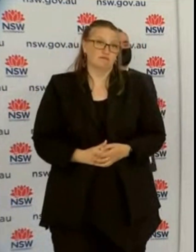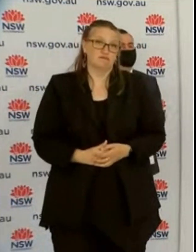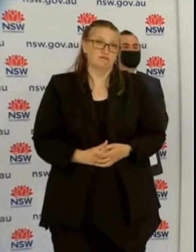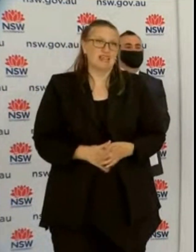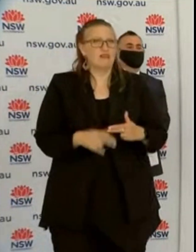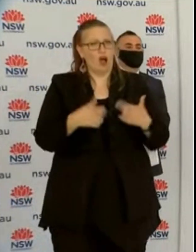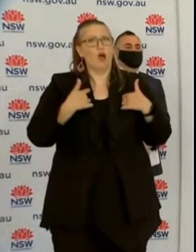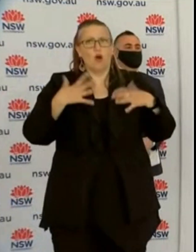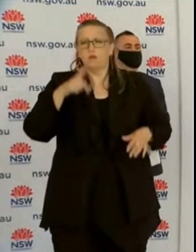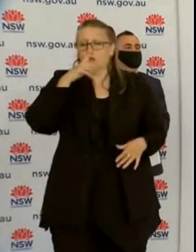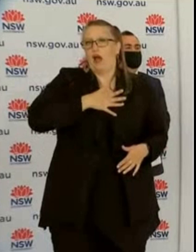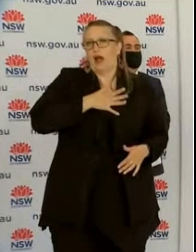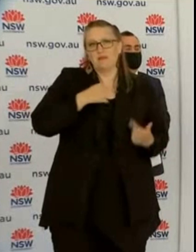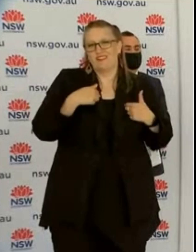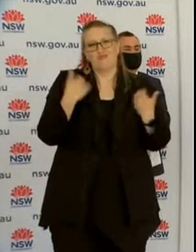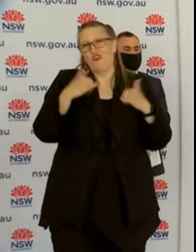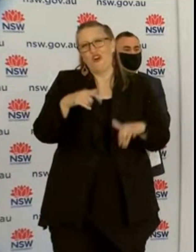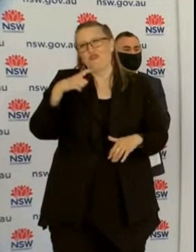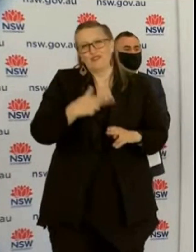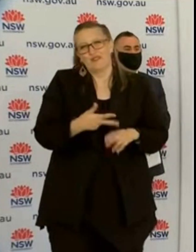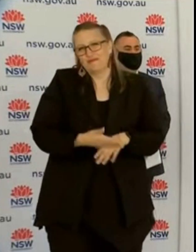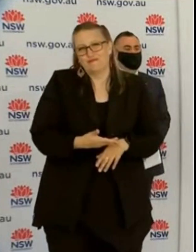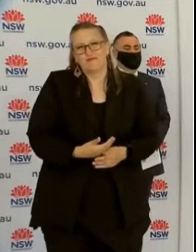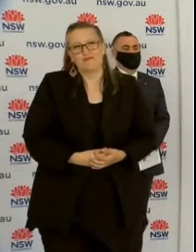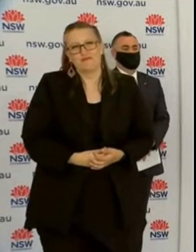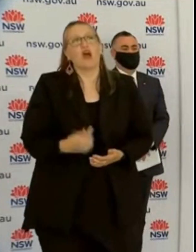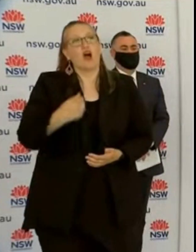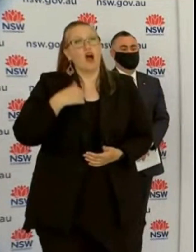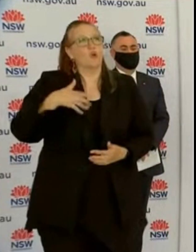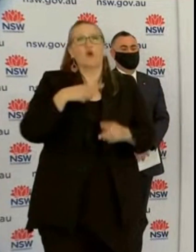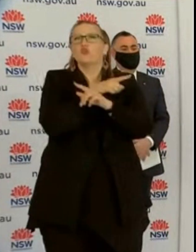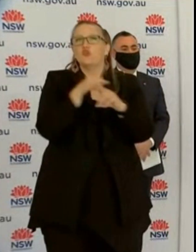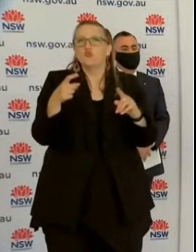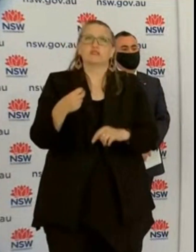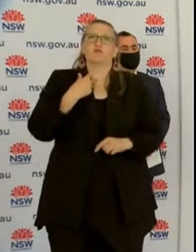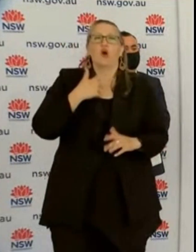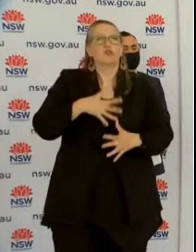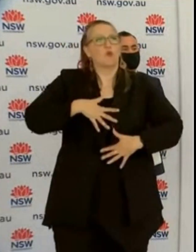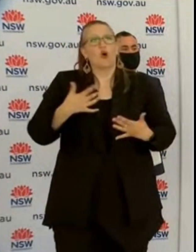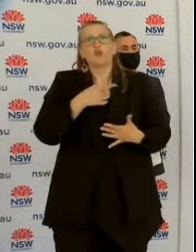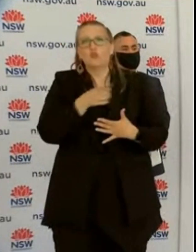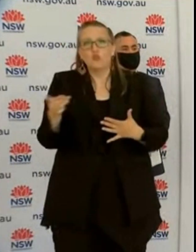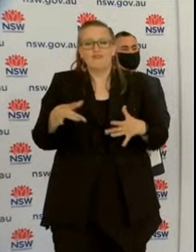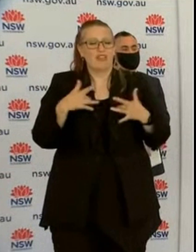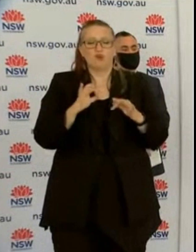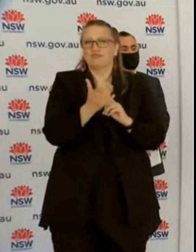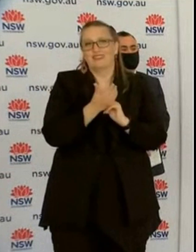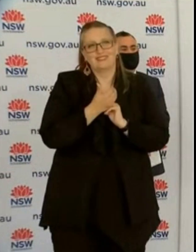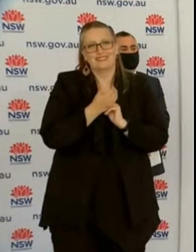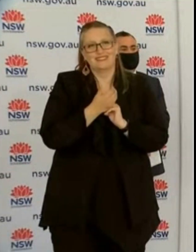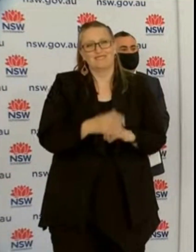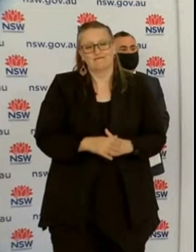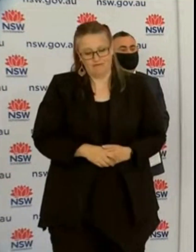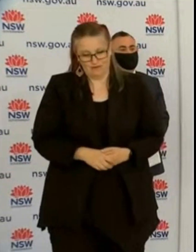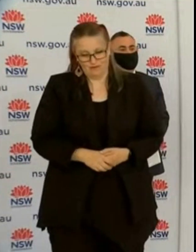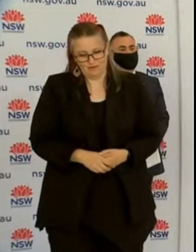be in the job if that's not my motivation. And if I felt for a day that we were letting down the community, I would certainly not make decisions in that regard.